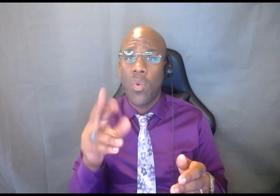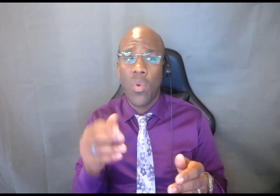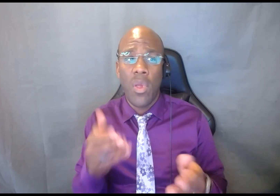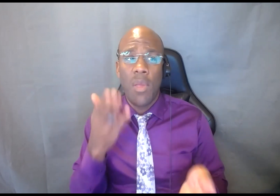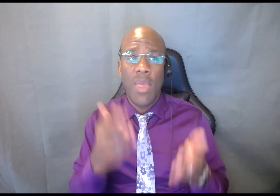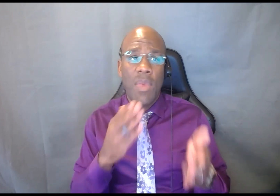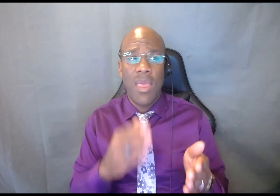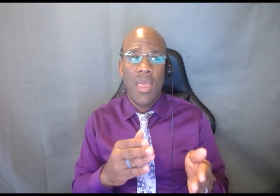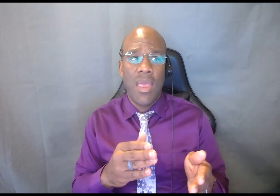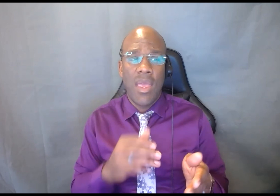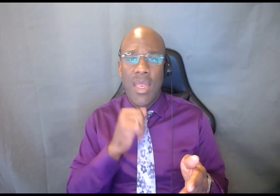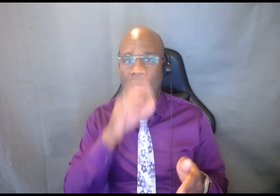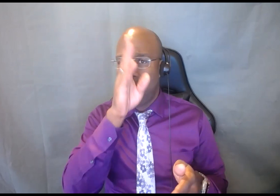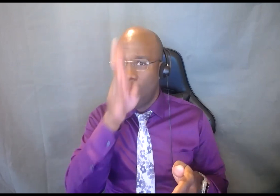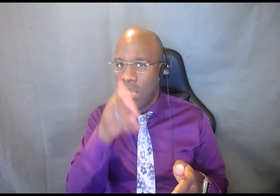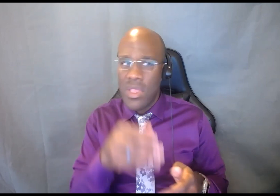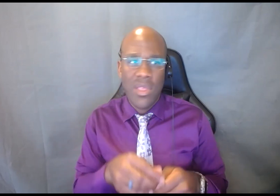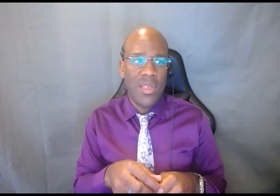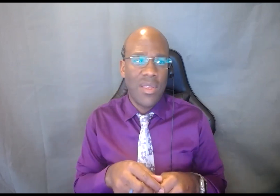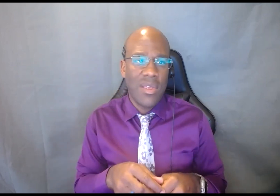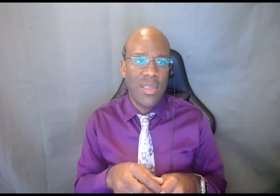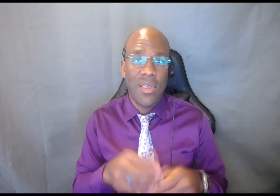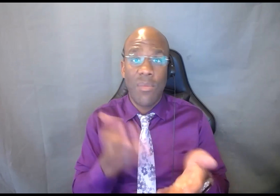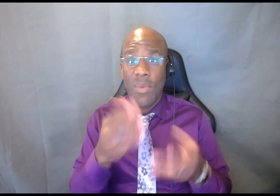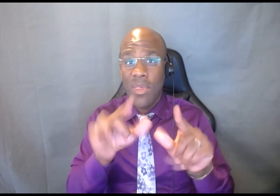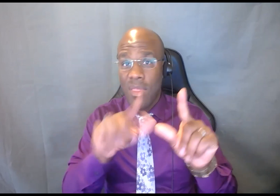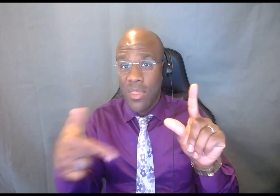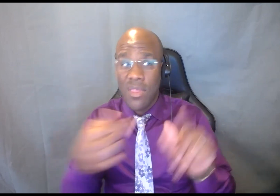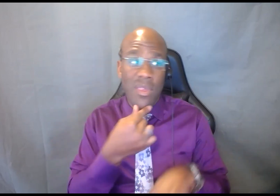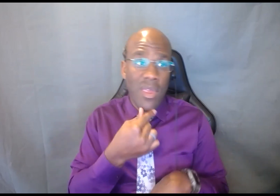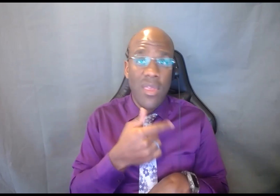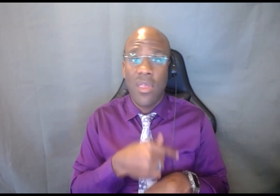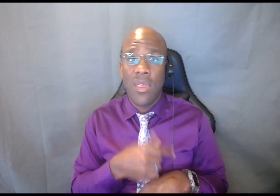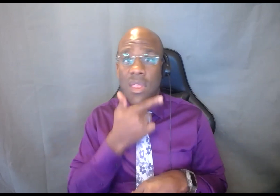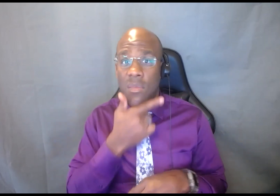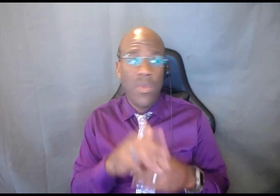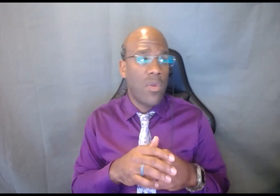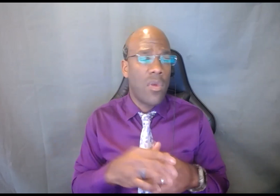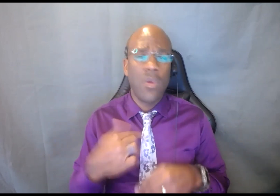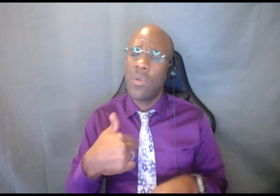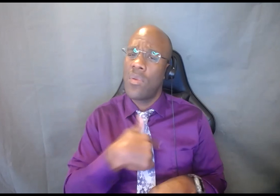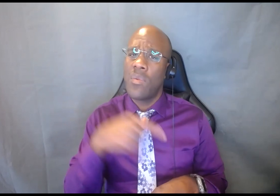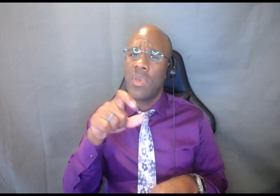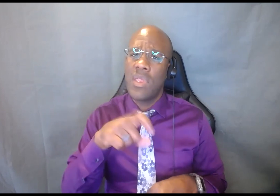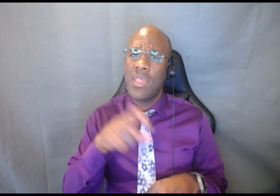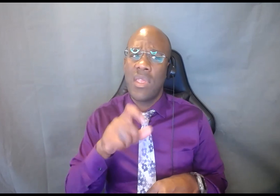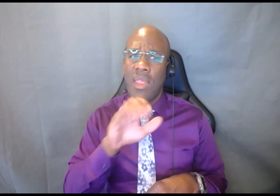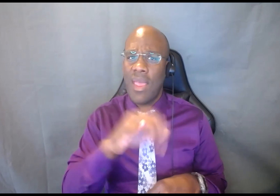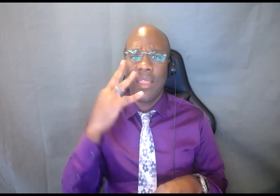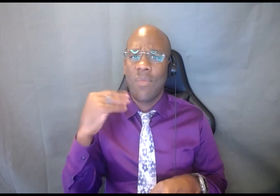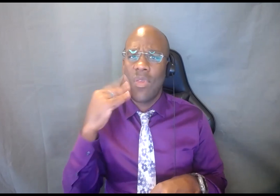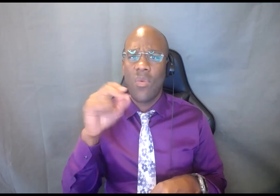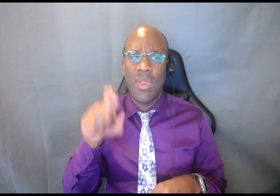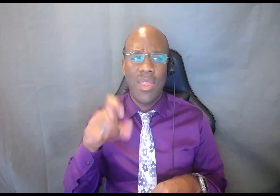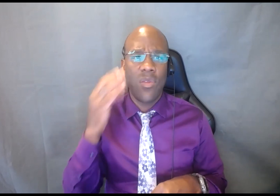not heteronormative, like all of these different things. We need that experience and we need that voice to be heard because we need